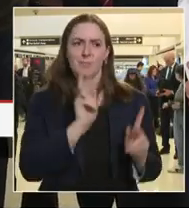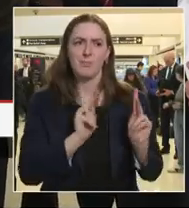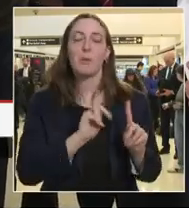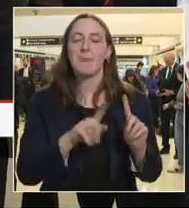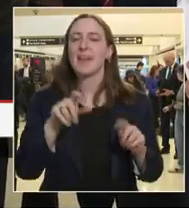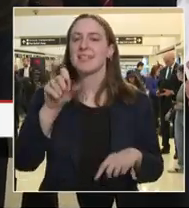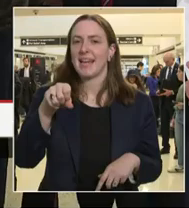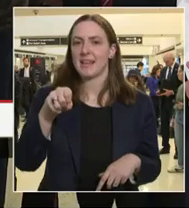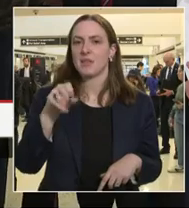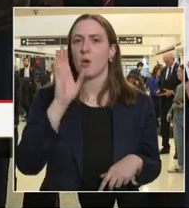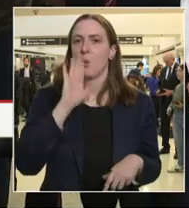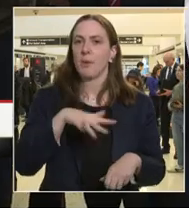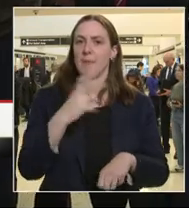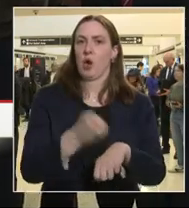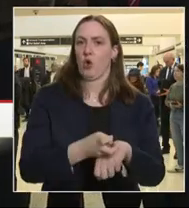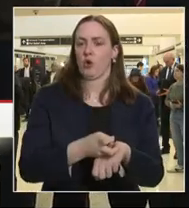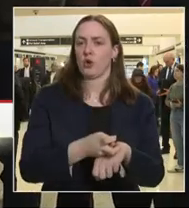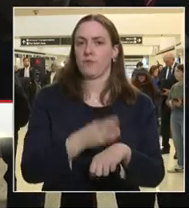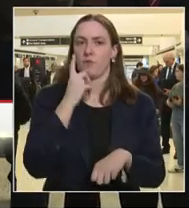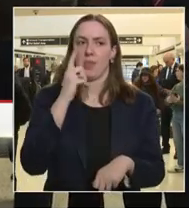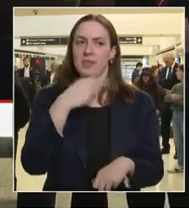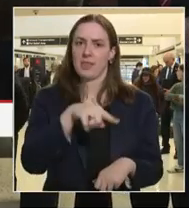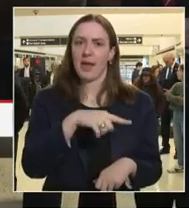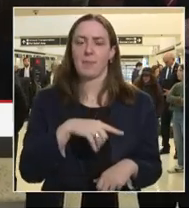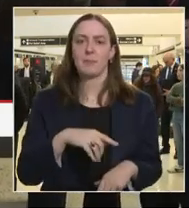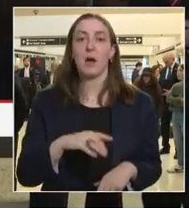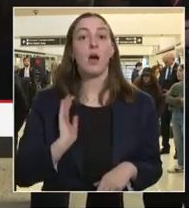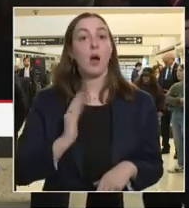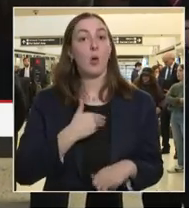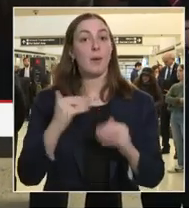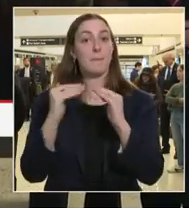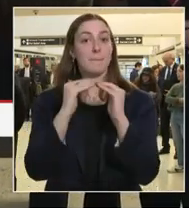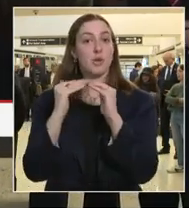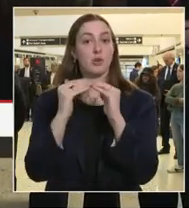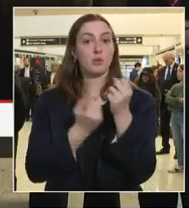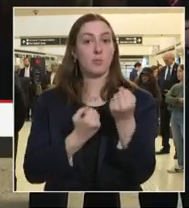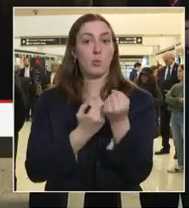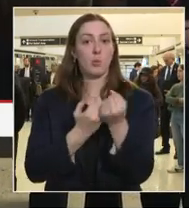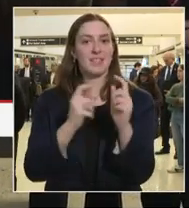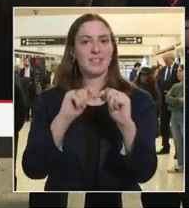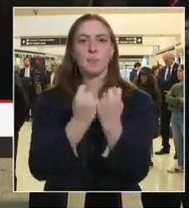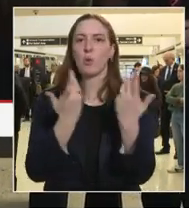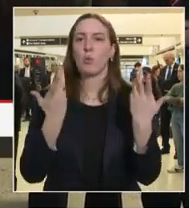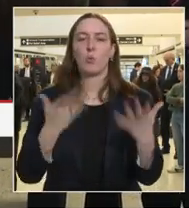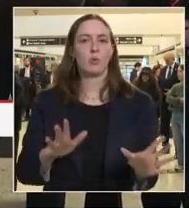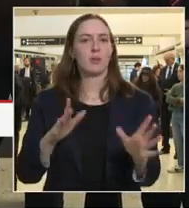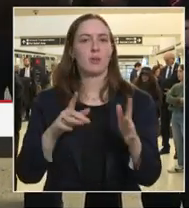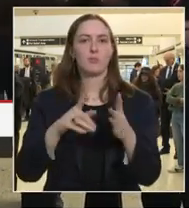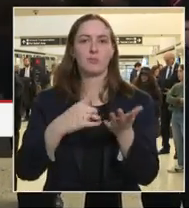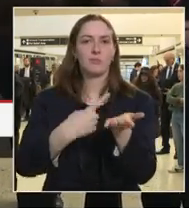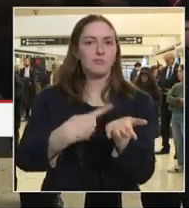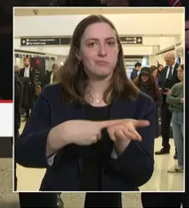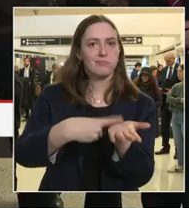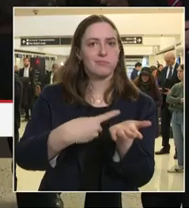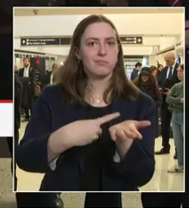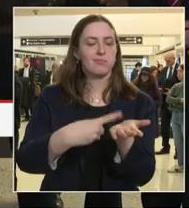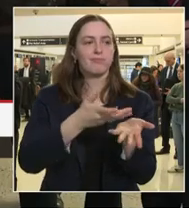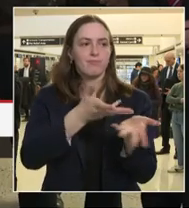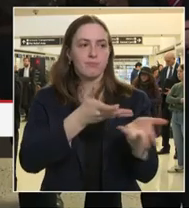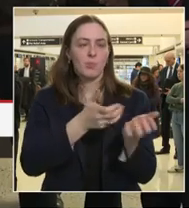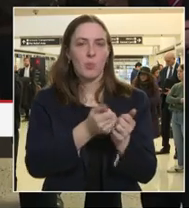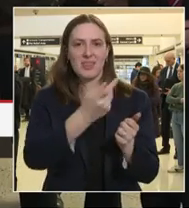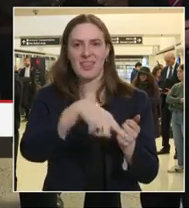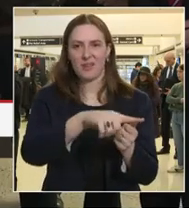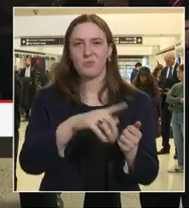them. Our peer support teams are already engaged with the responders, and we'll be following up on that to make sure that they're okay.